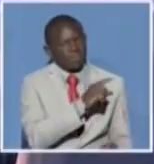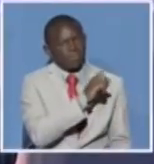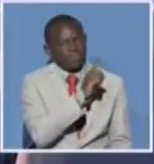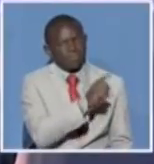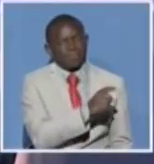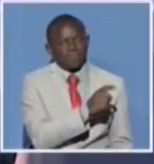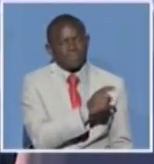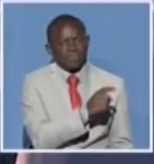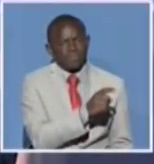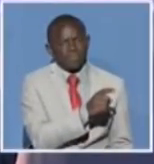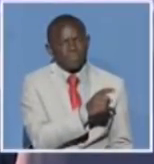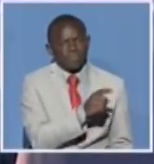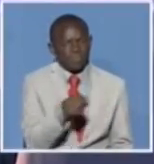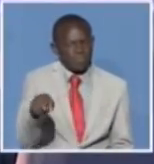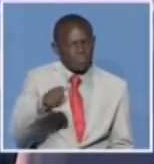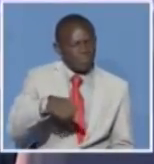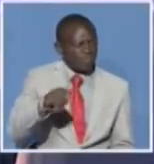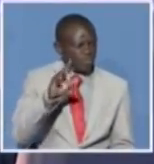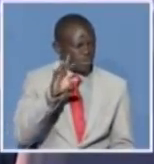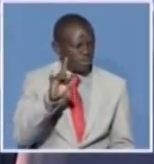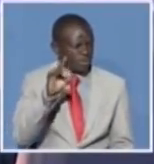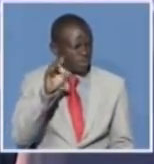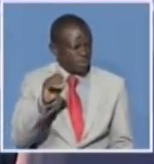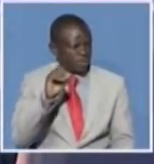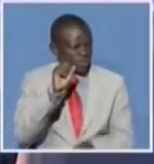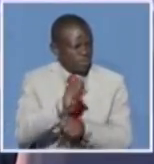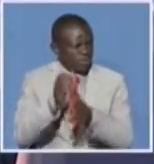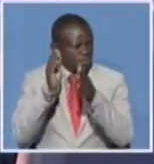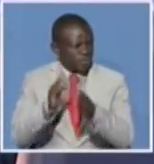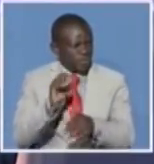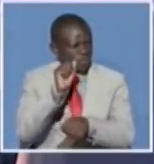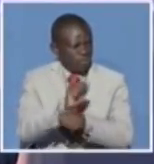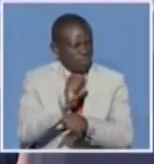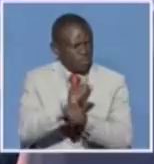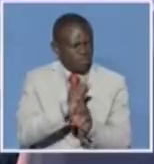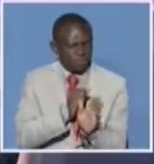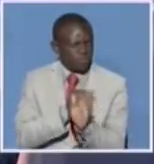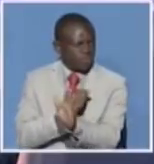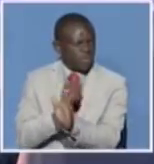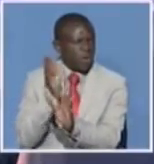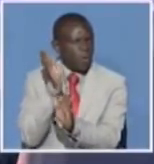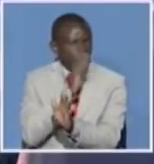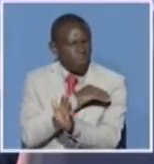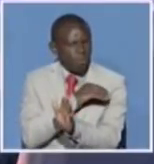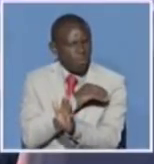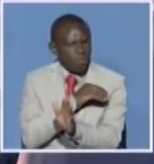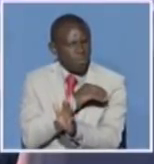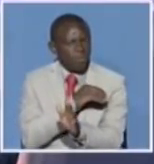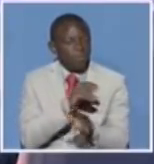on this 80 staff suspended. And people are saying the suspension of junior